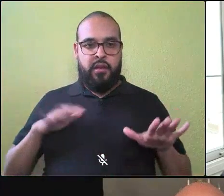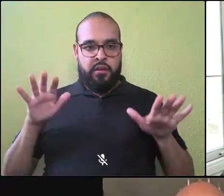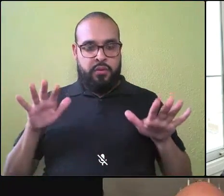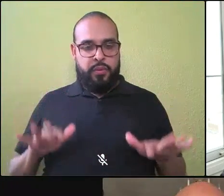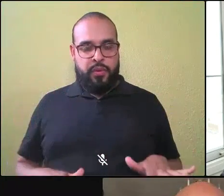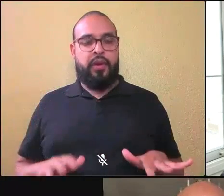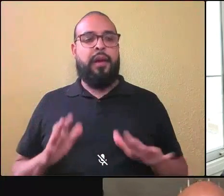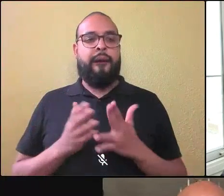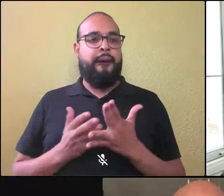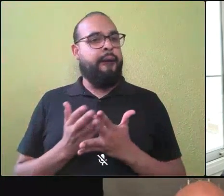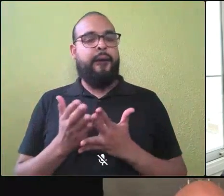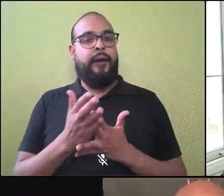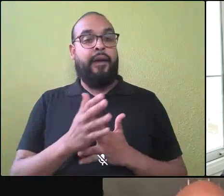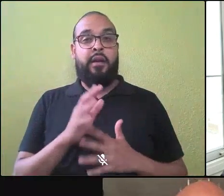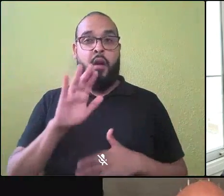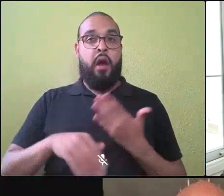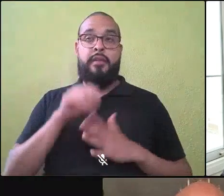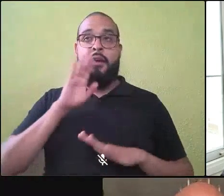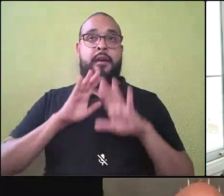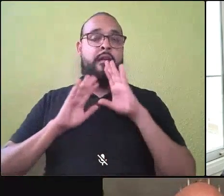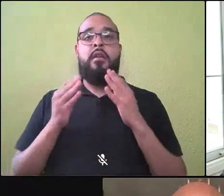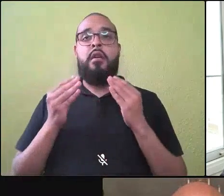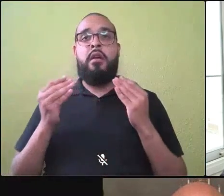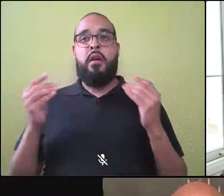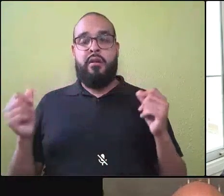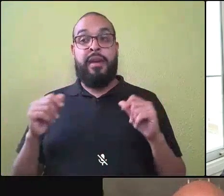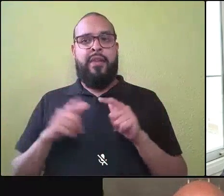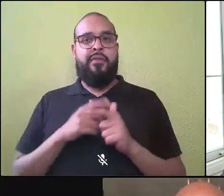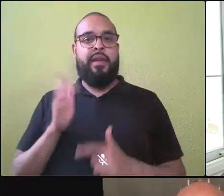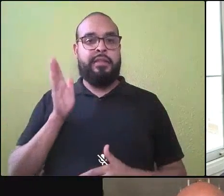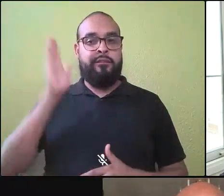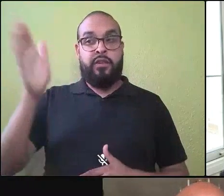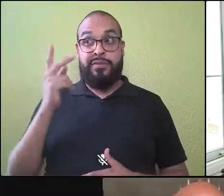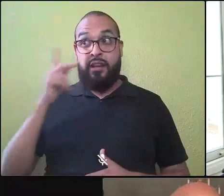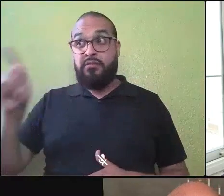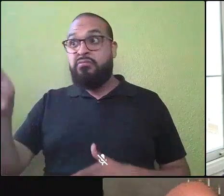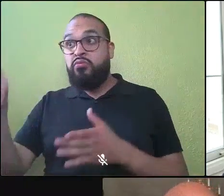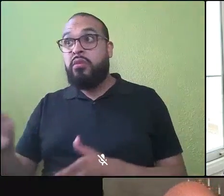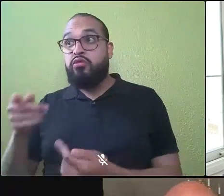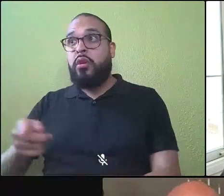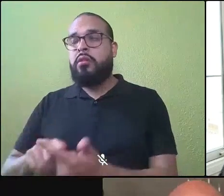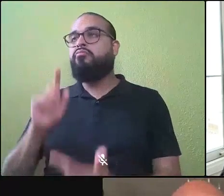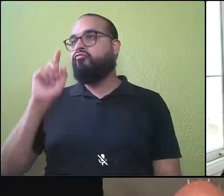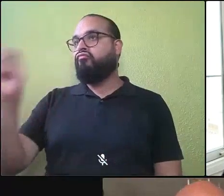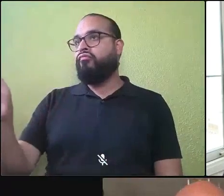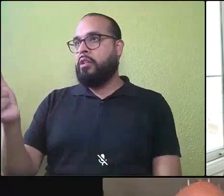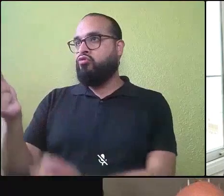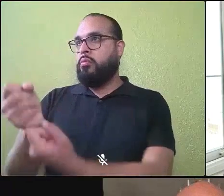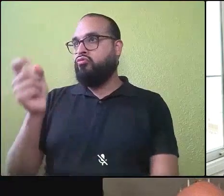time, I would try to make sure that I was on top of that for that other person. So it was a little bit of giving,